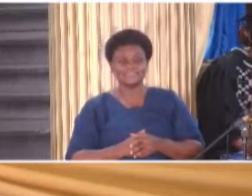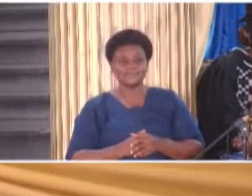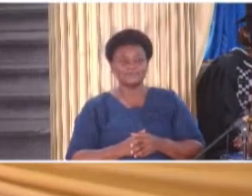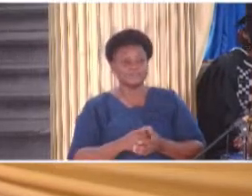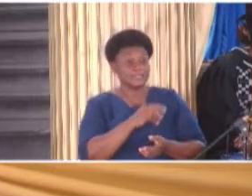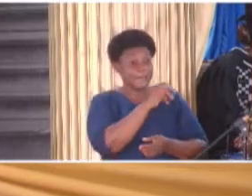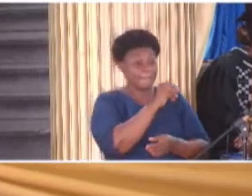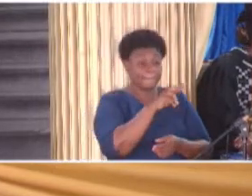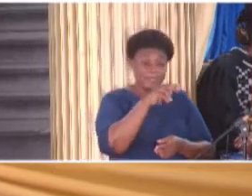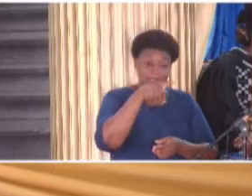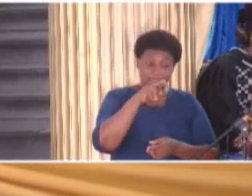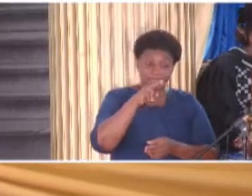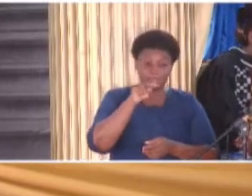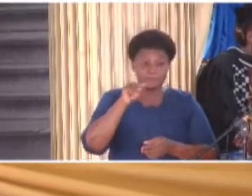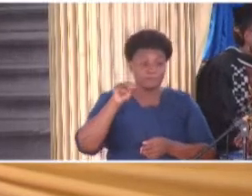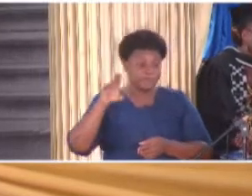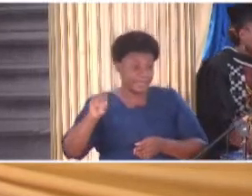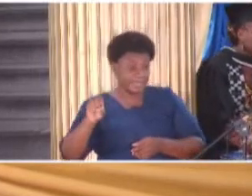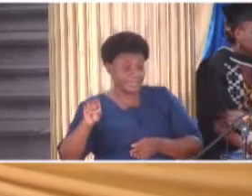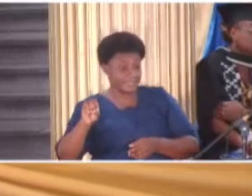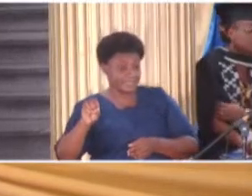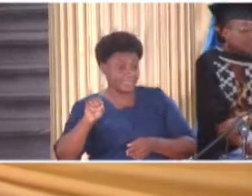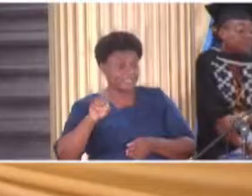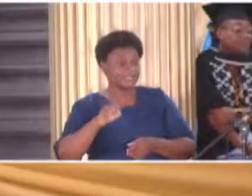Mr. Prince Marvin Agbamashaw,